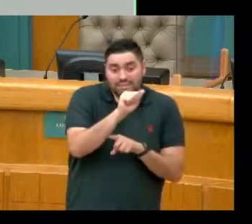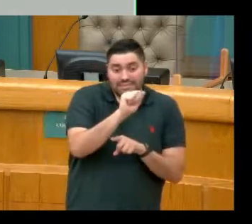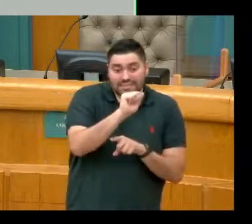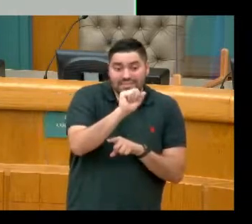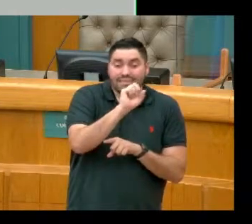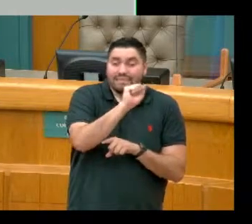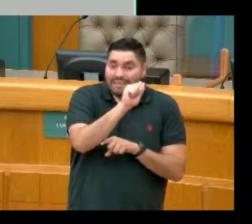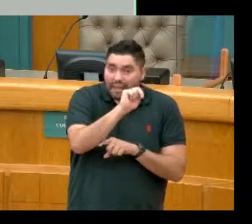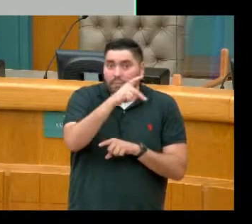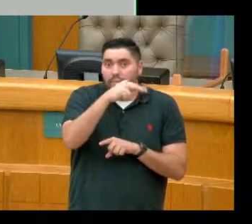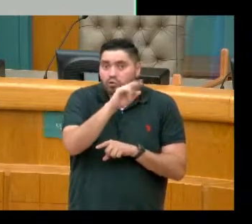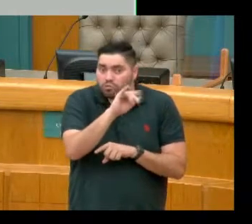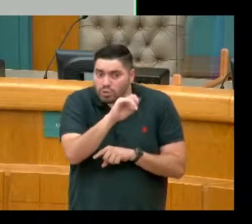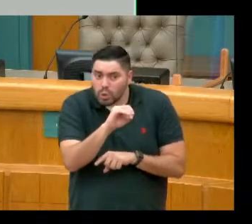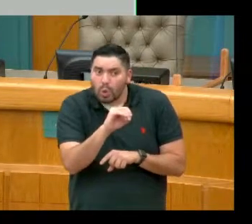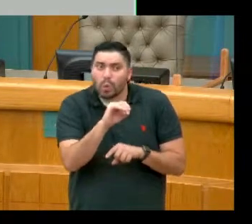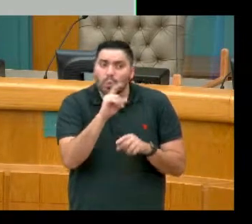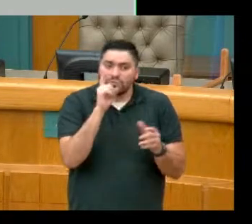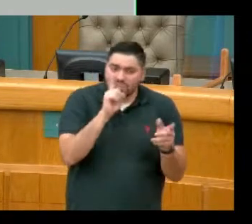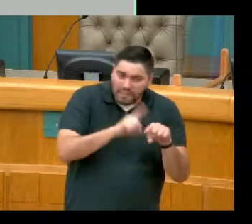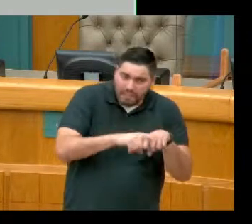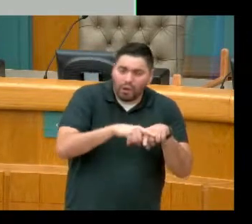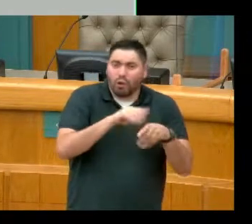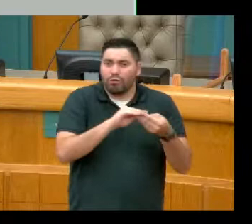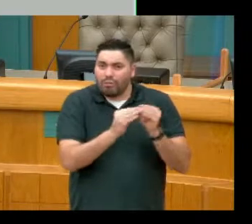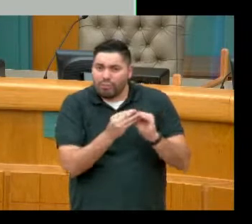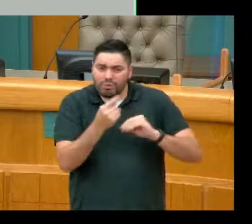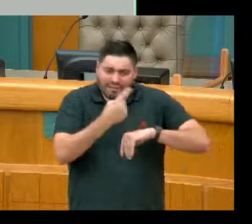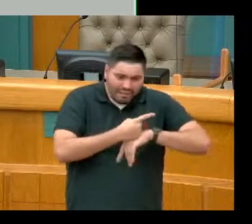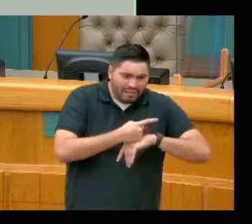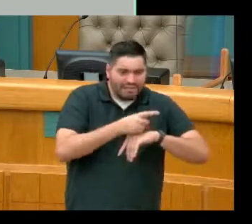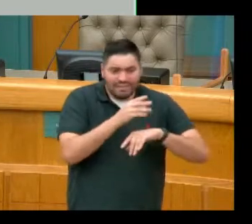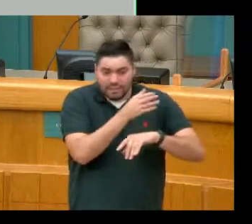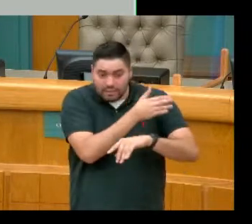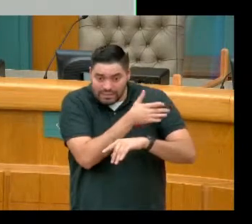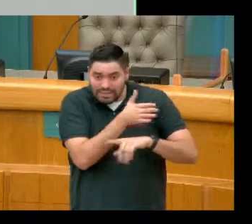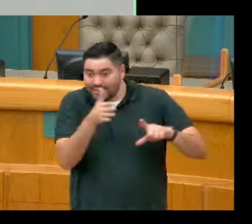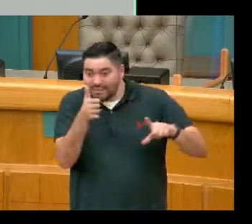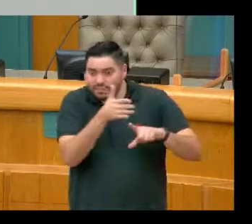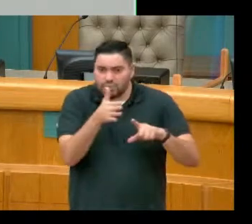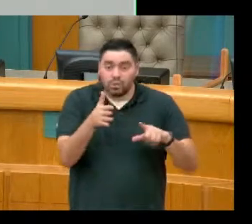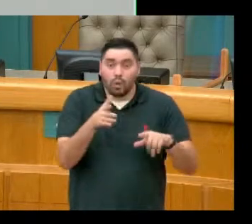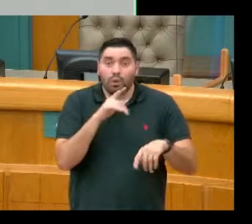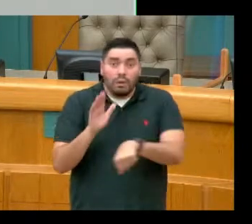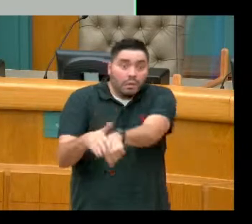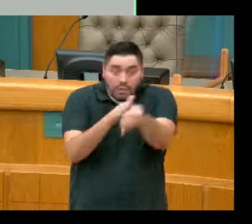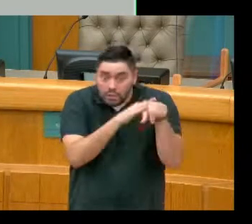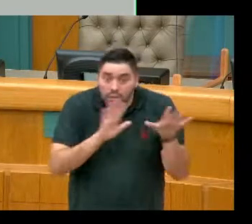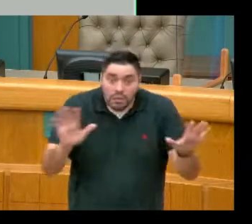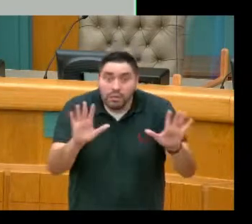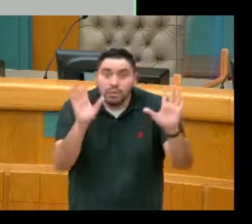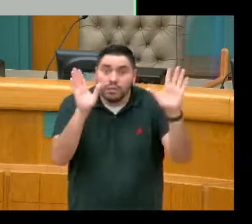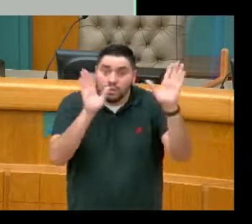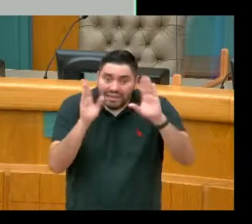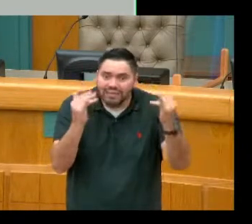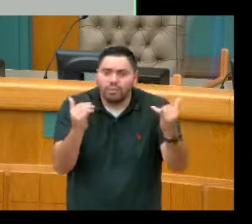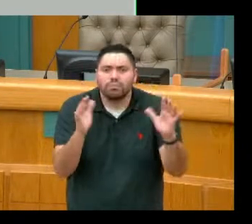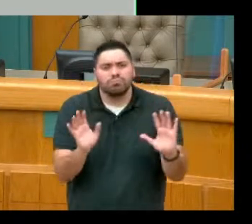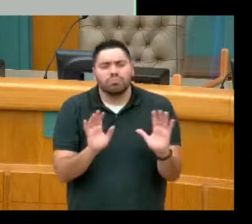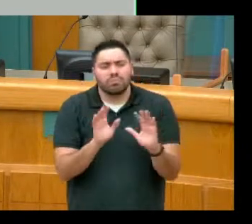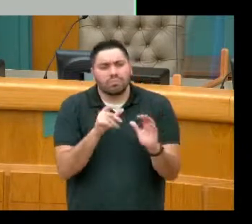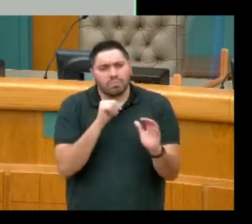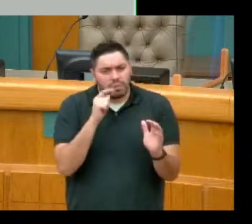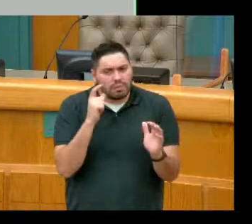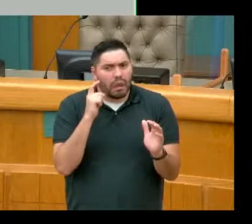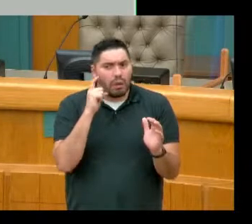very recently. So I don't think this is time to sound any alarms yet. It looks like oscillations in the